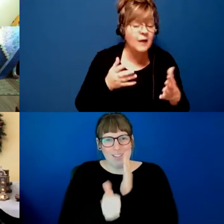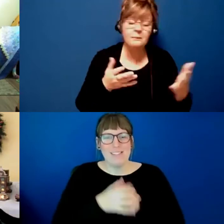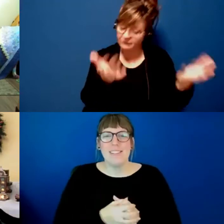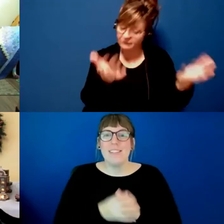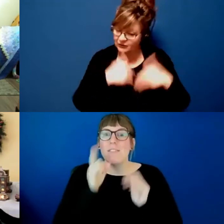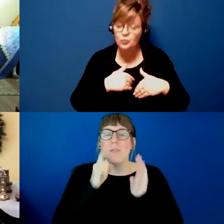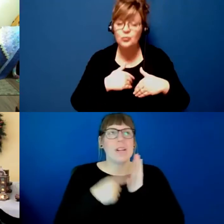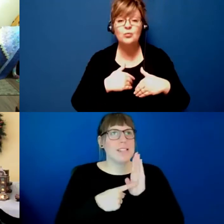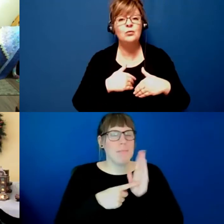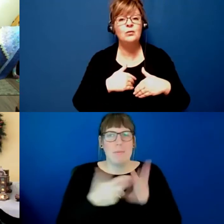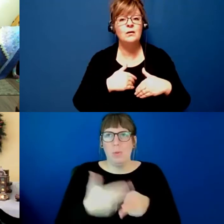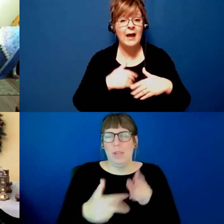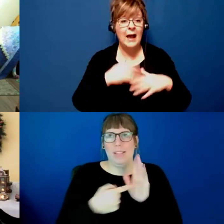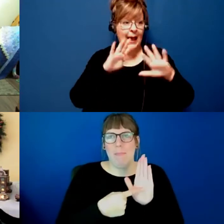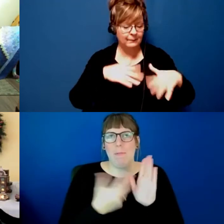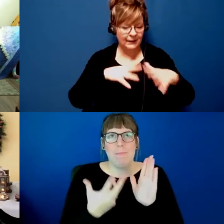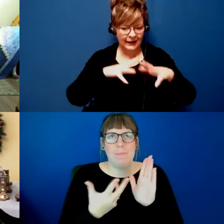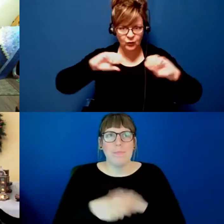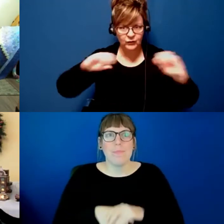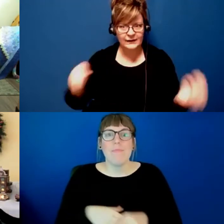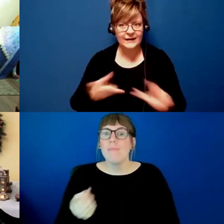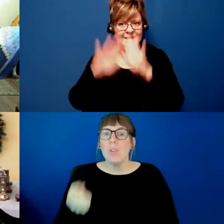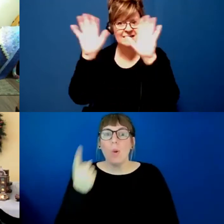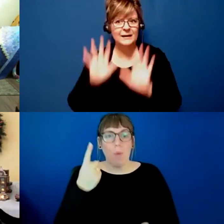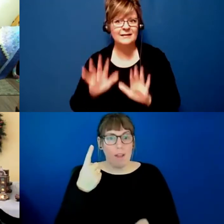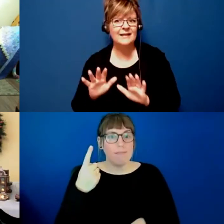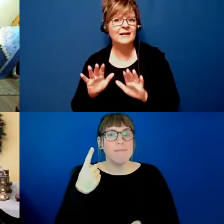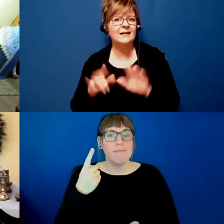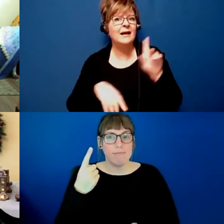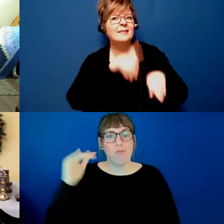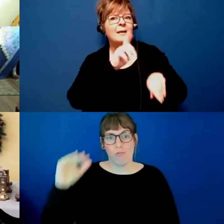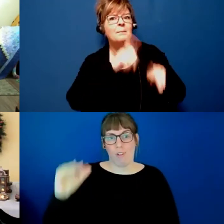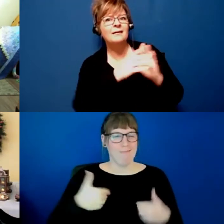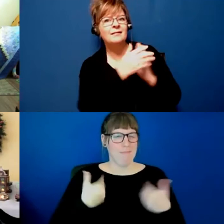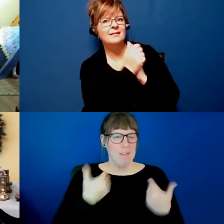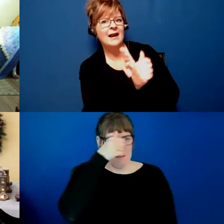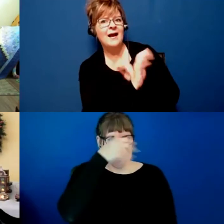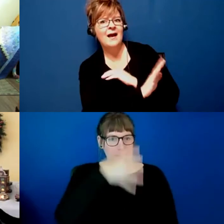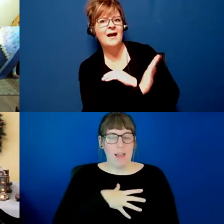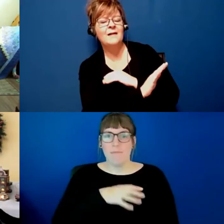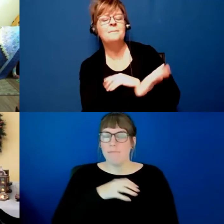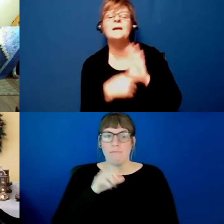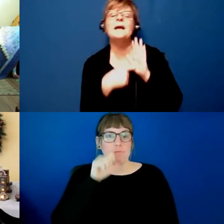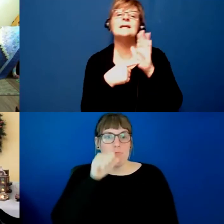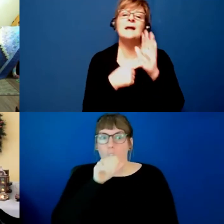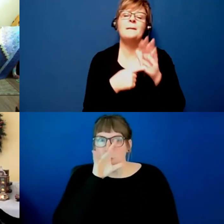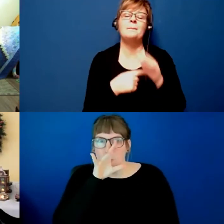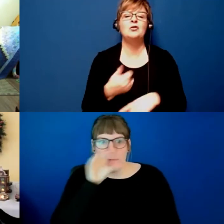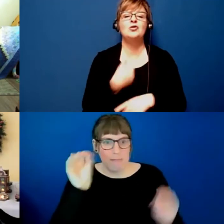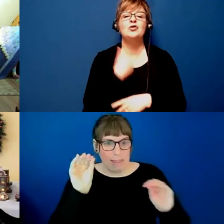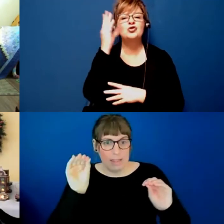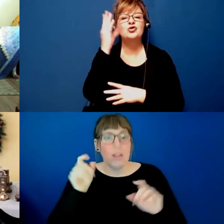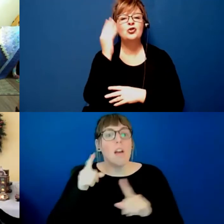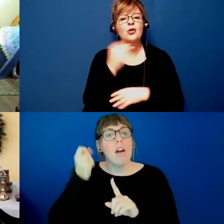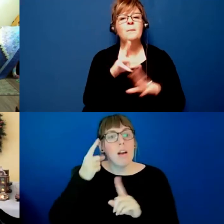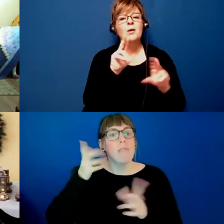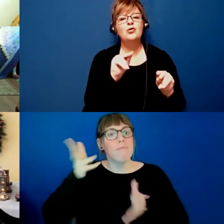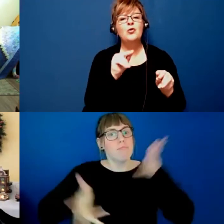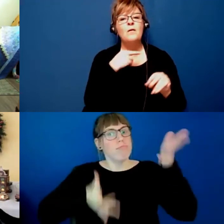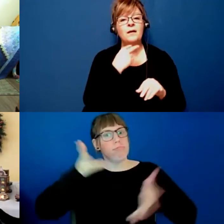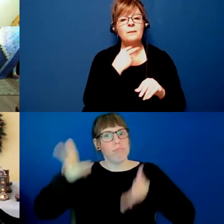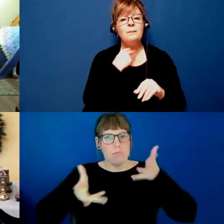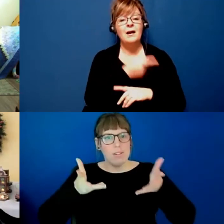quick example, I had a nonverbal young man who could only do actions. So we allowed him to